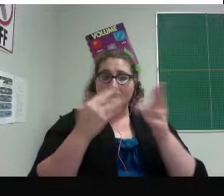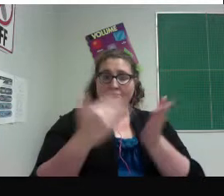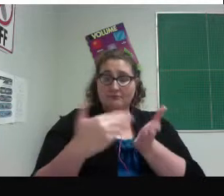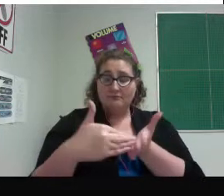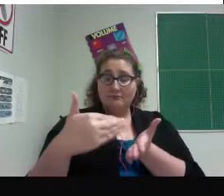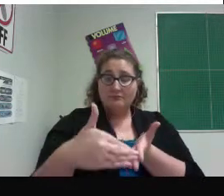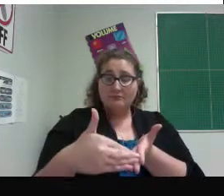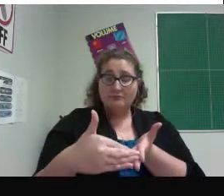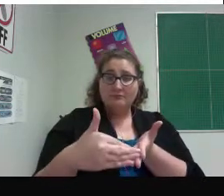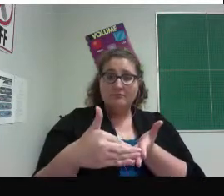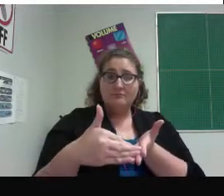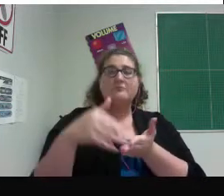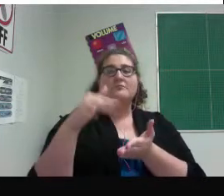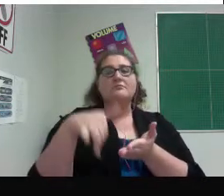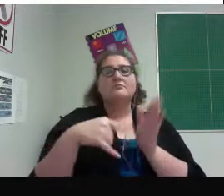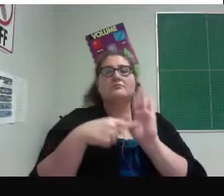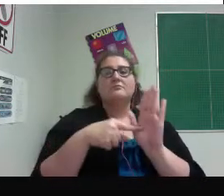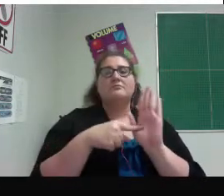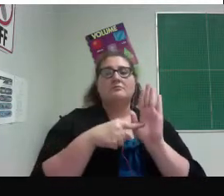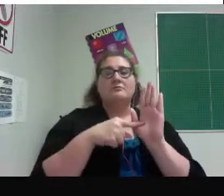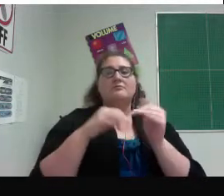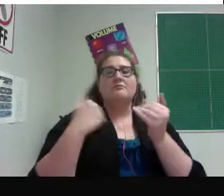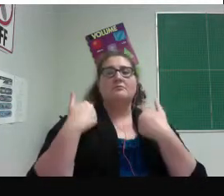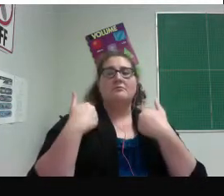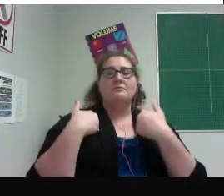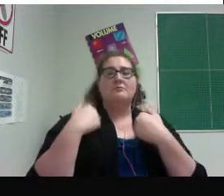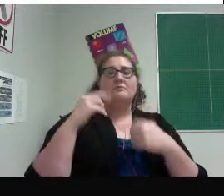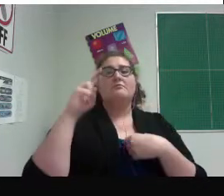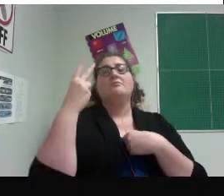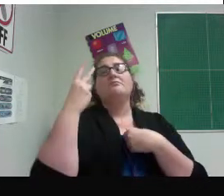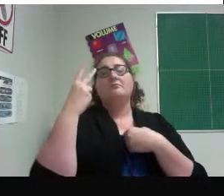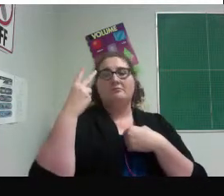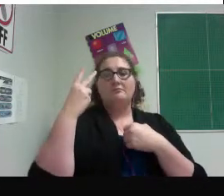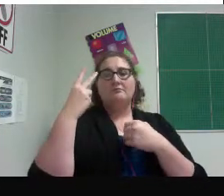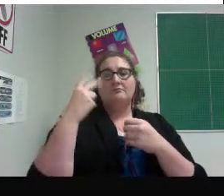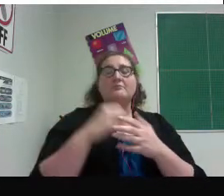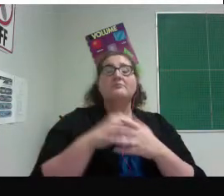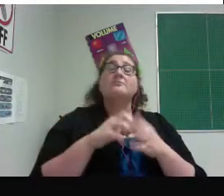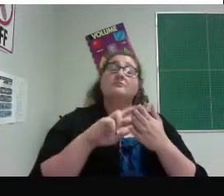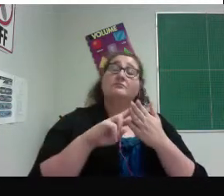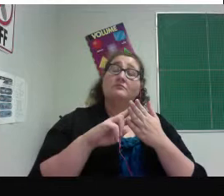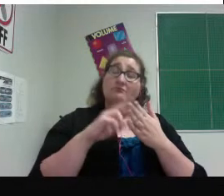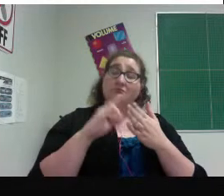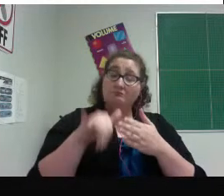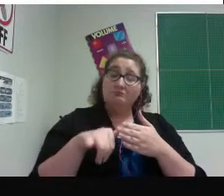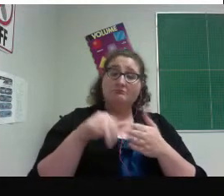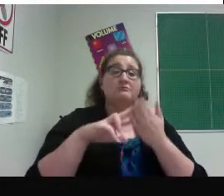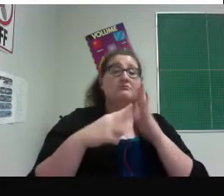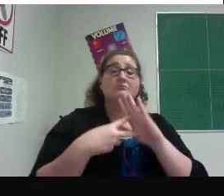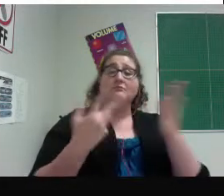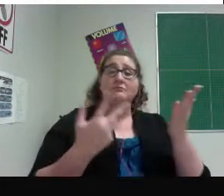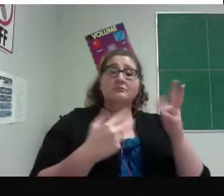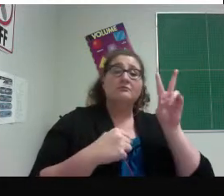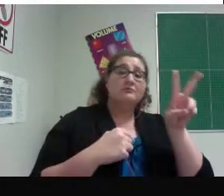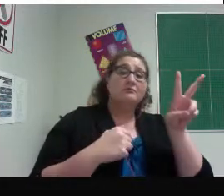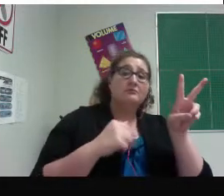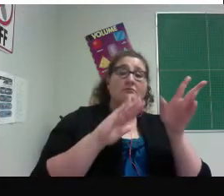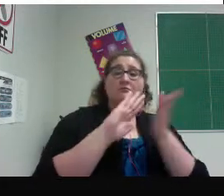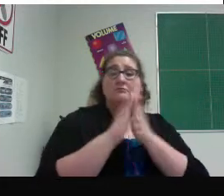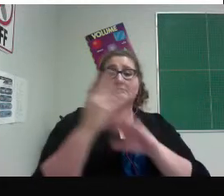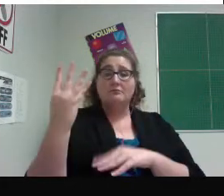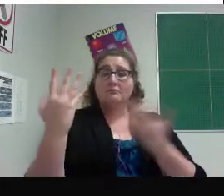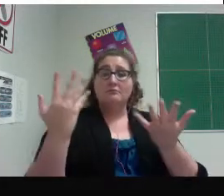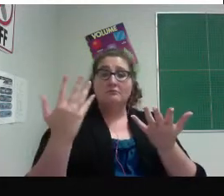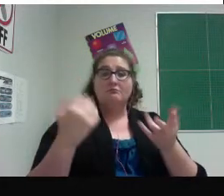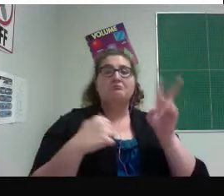starts repeating itself over and over again, that usually indicates that you have a squared value. So with that in mind, what do you do to 2 to